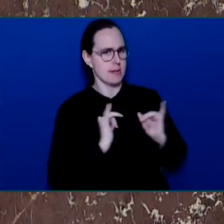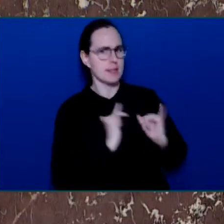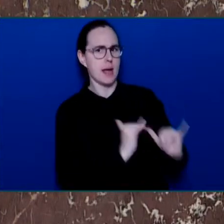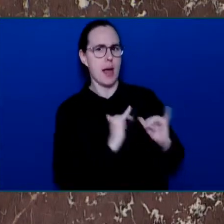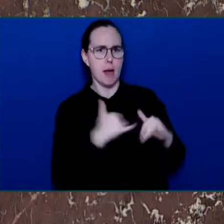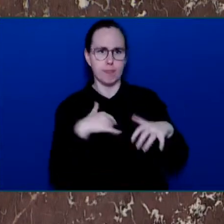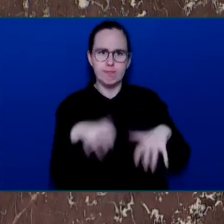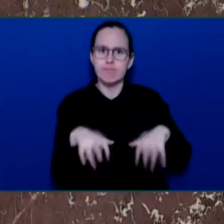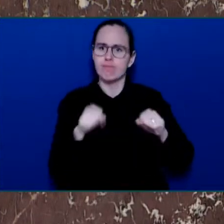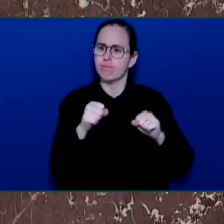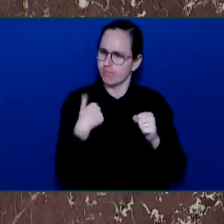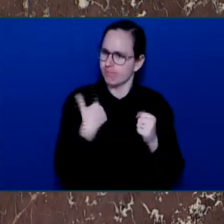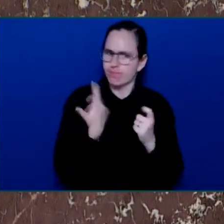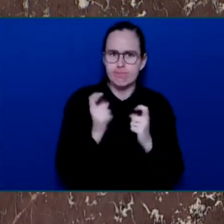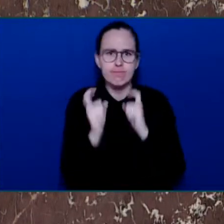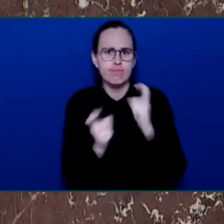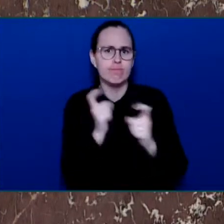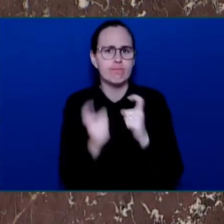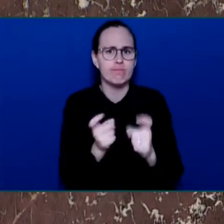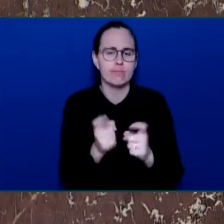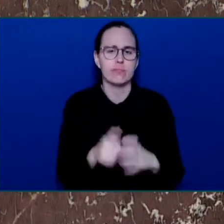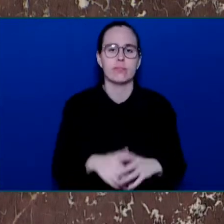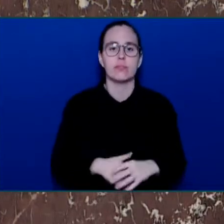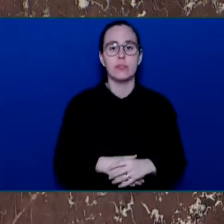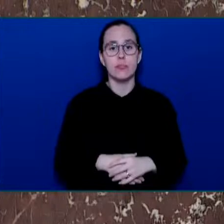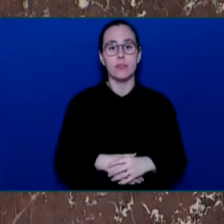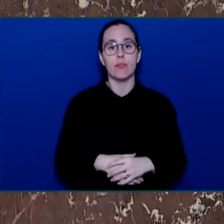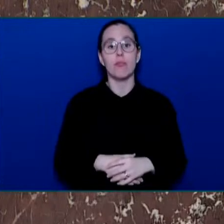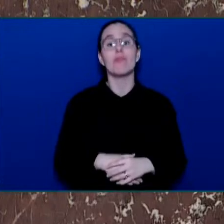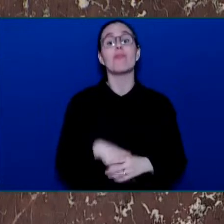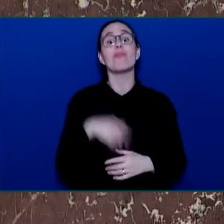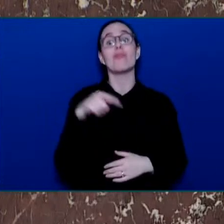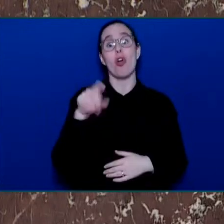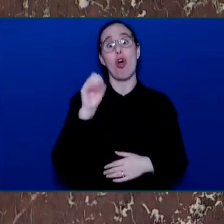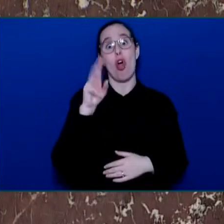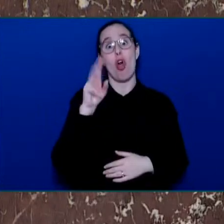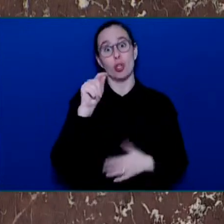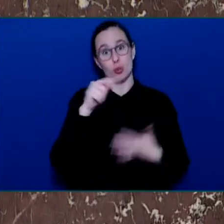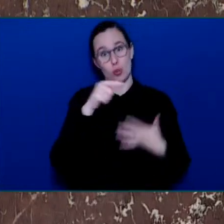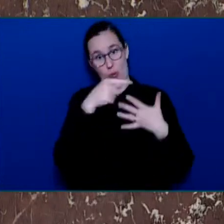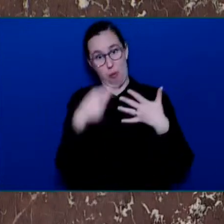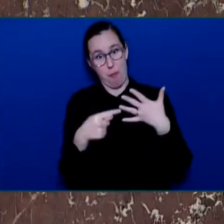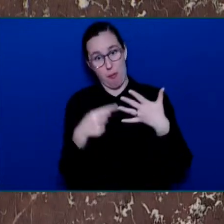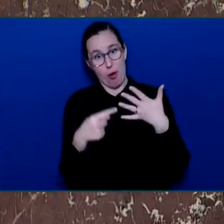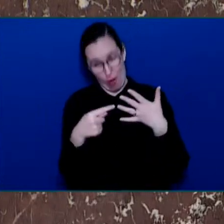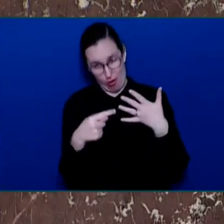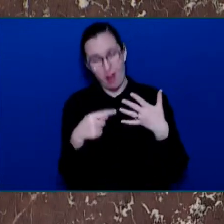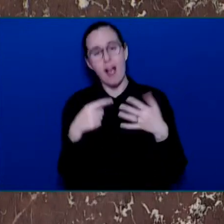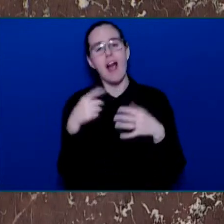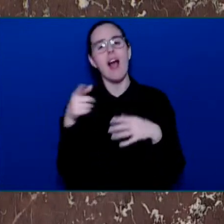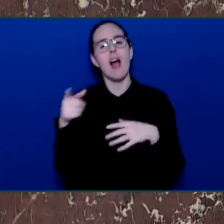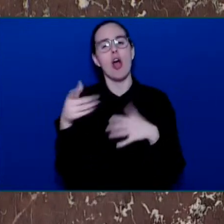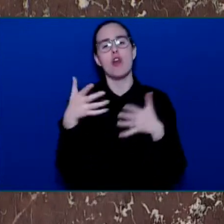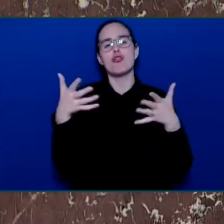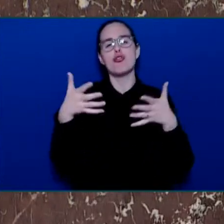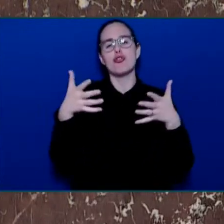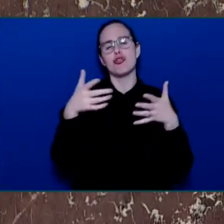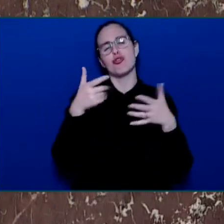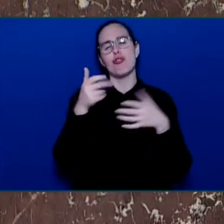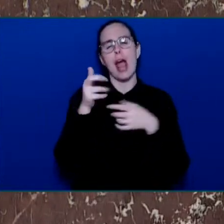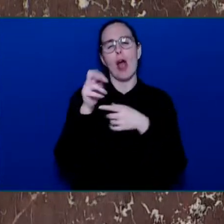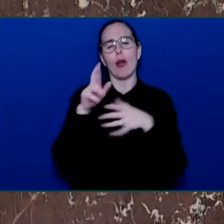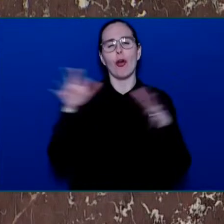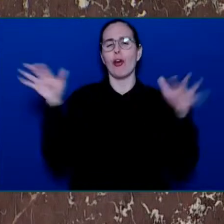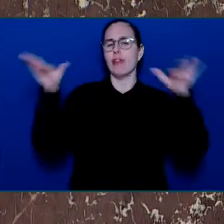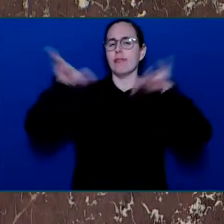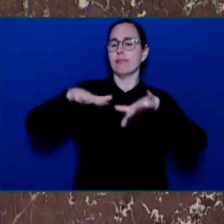be honoring entrepreneurs and business community with Business Excellence Awards on October